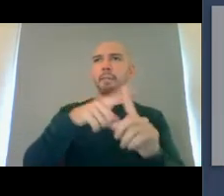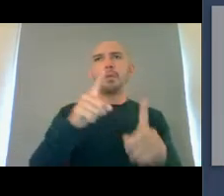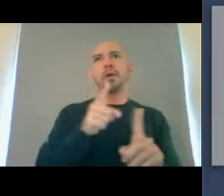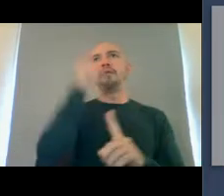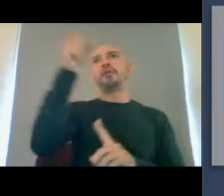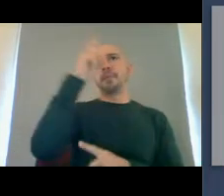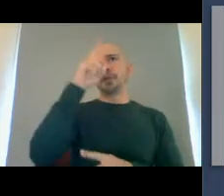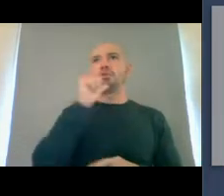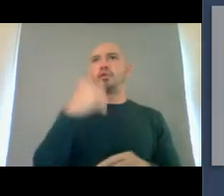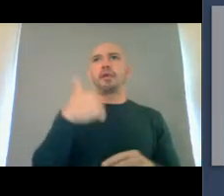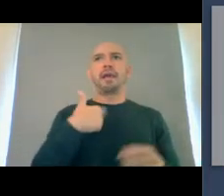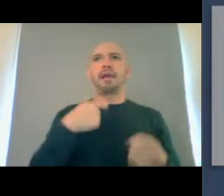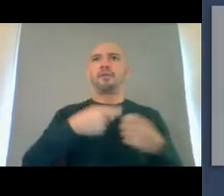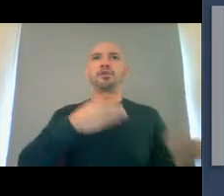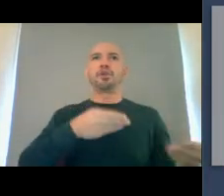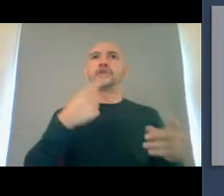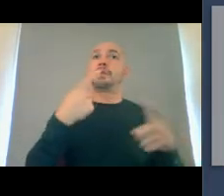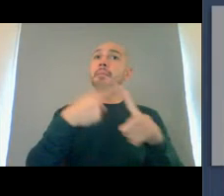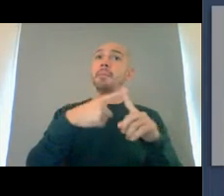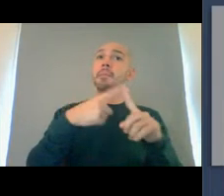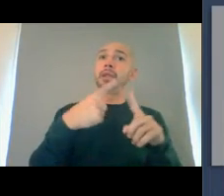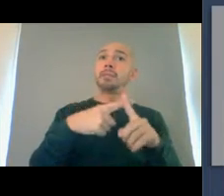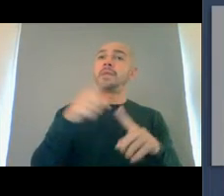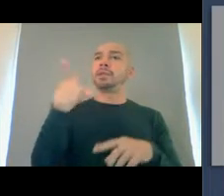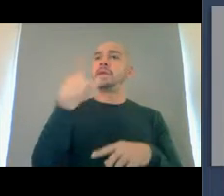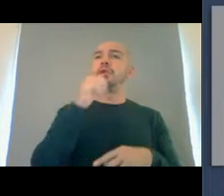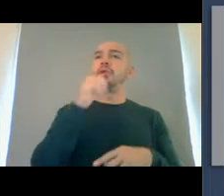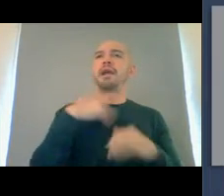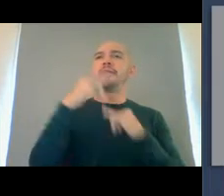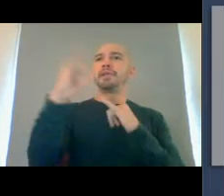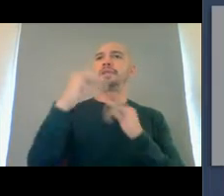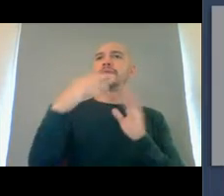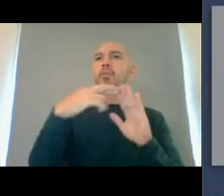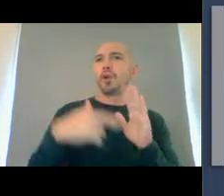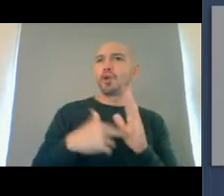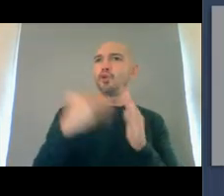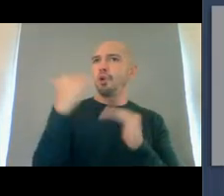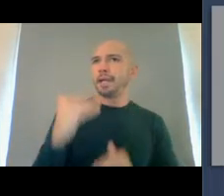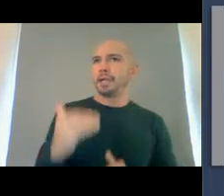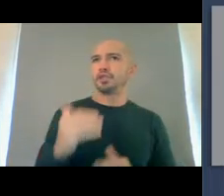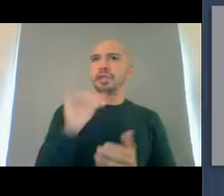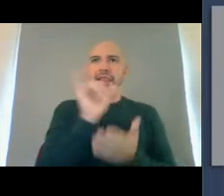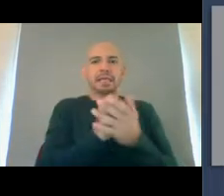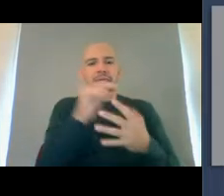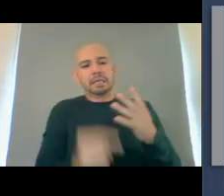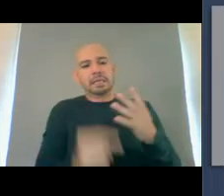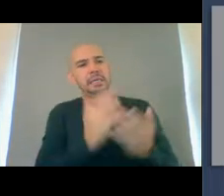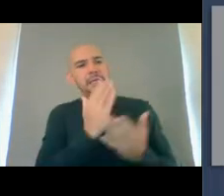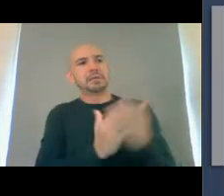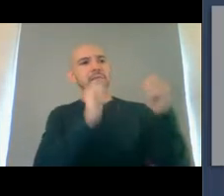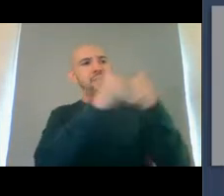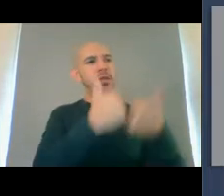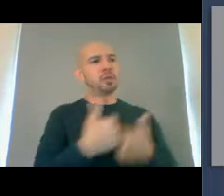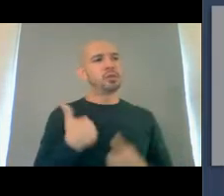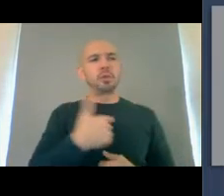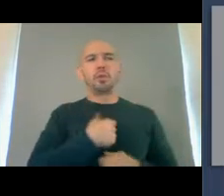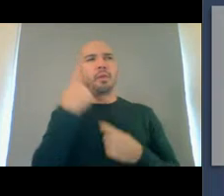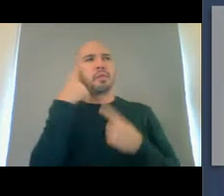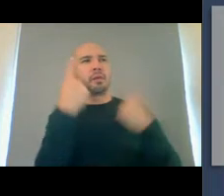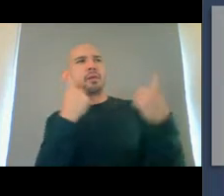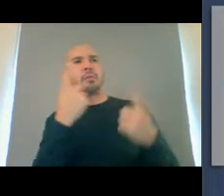have the same regulations that we do so these are just some um some things that we're thinking about um and some